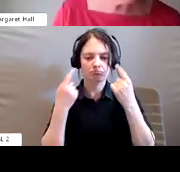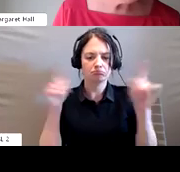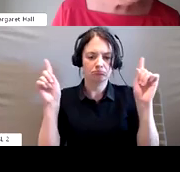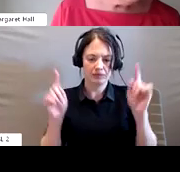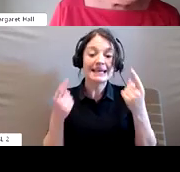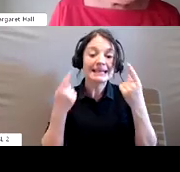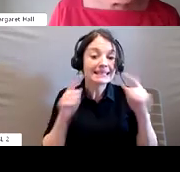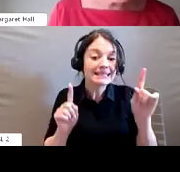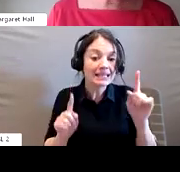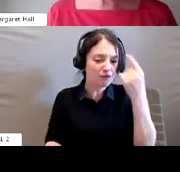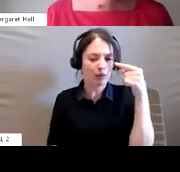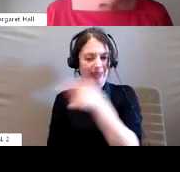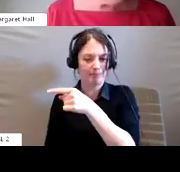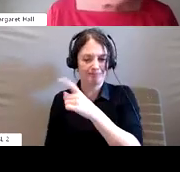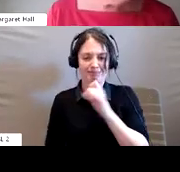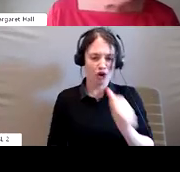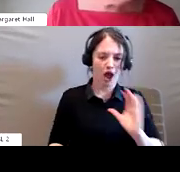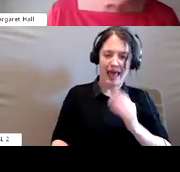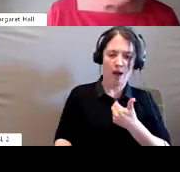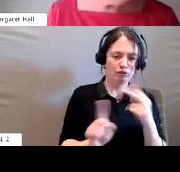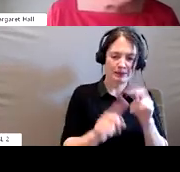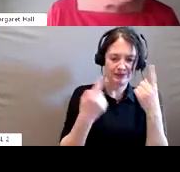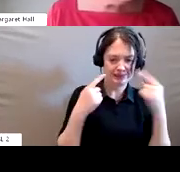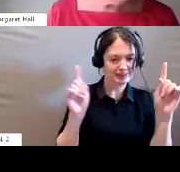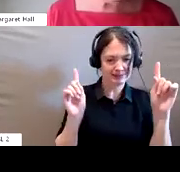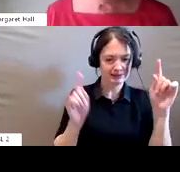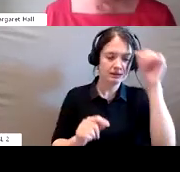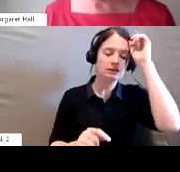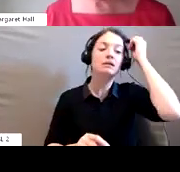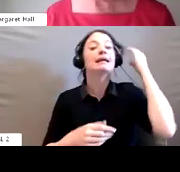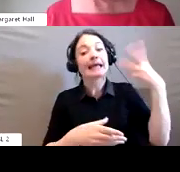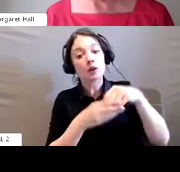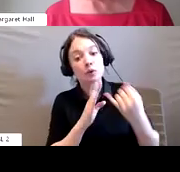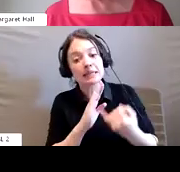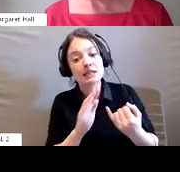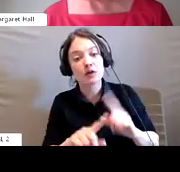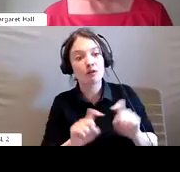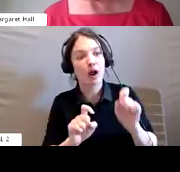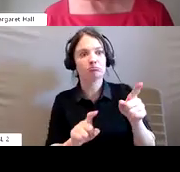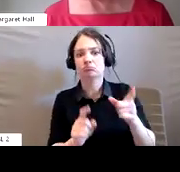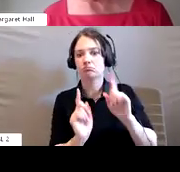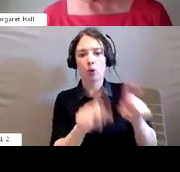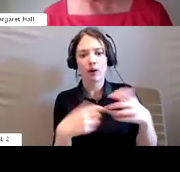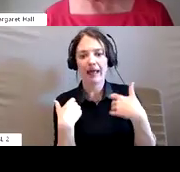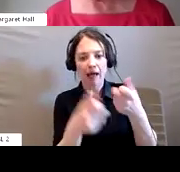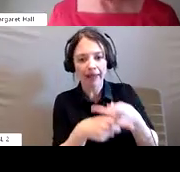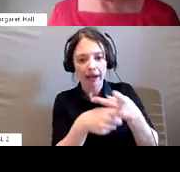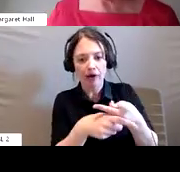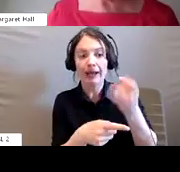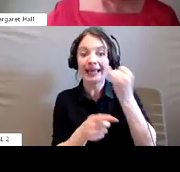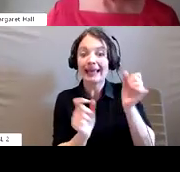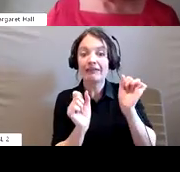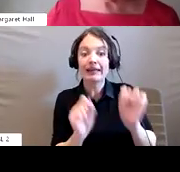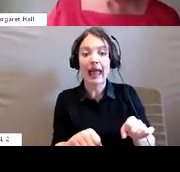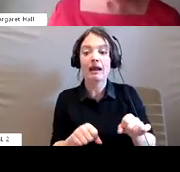perspective. And this includes isolation from necessary health care to the extent that they're able to keep this going, may